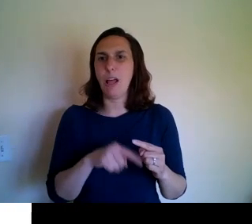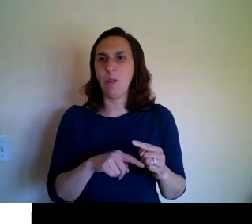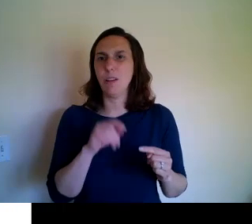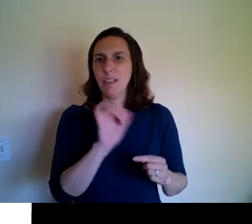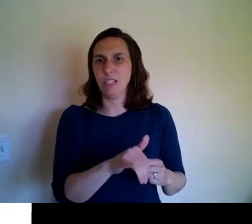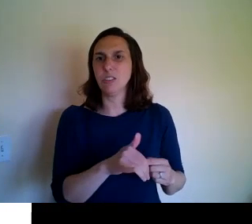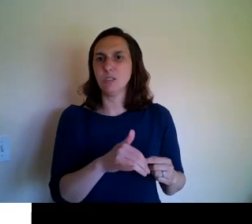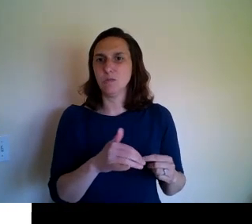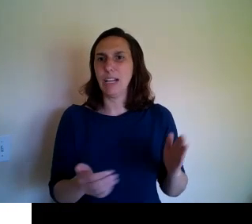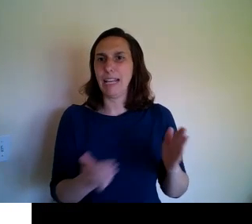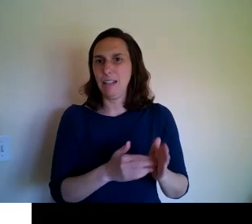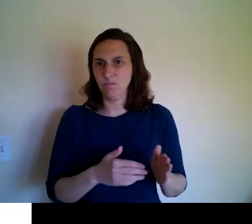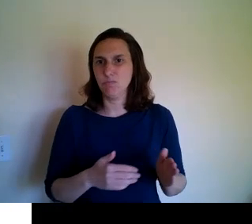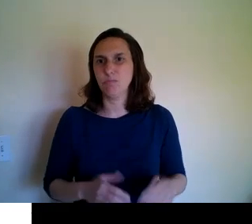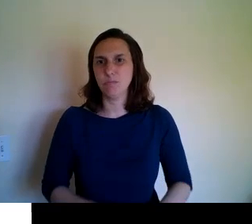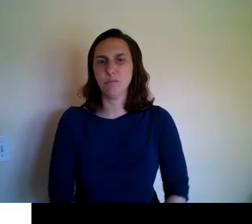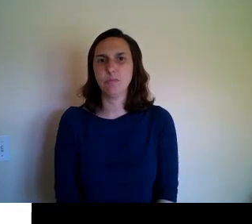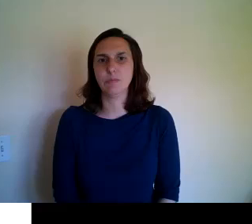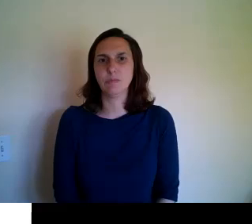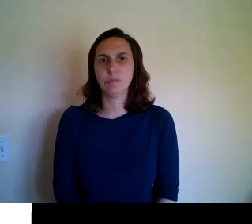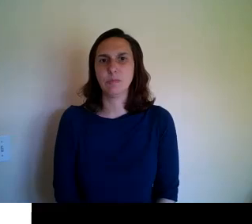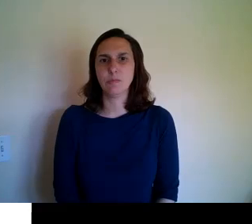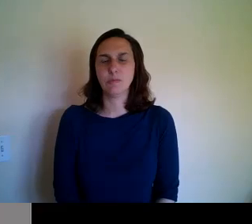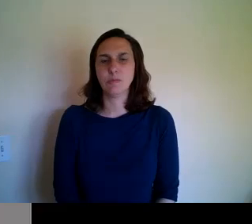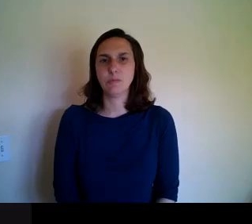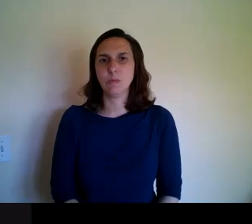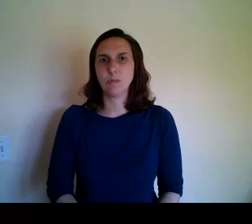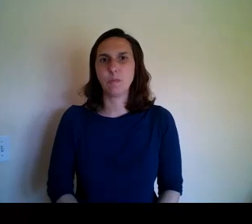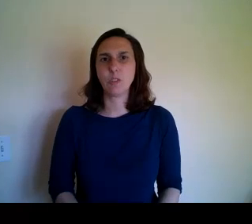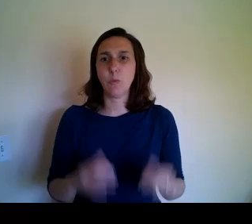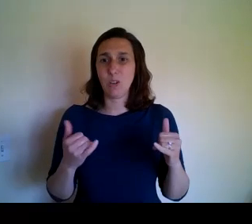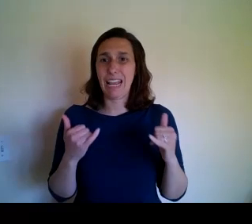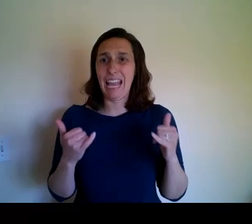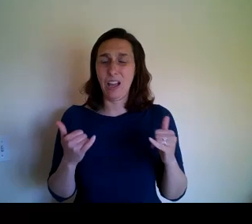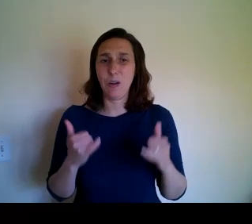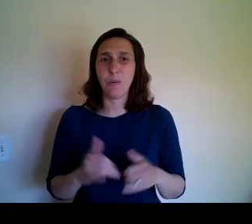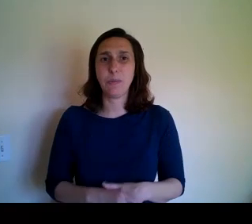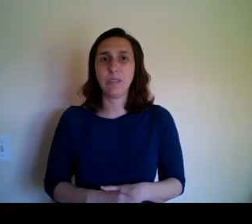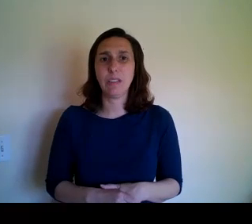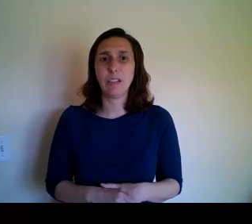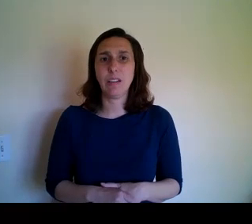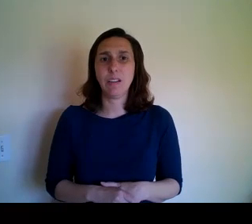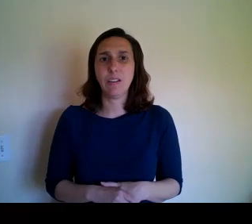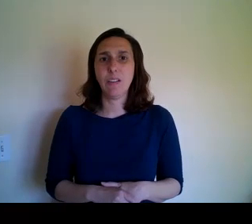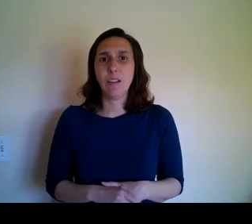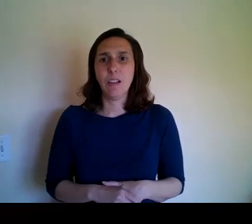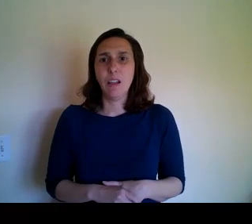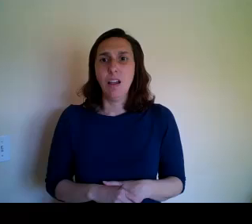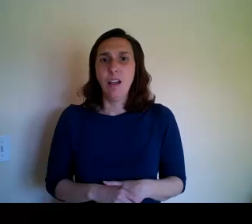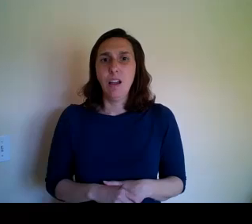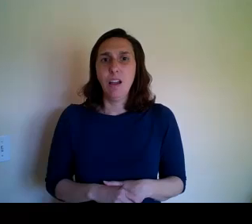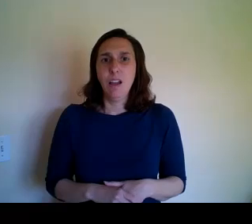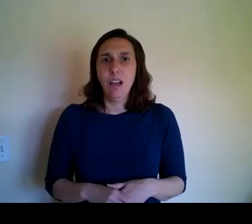we base everything off of when doing logs and exponents. But for right now, I want to look at this relationship between